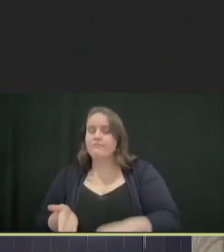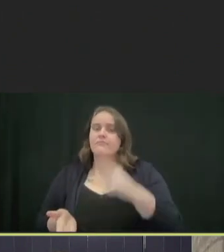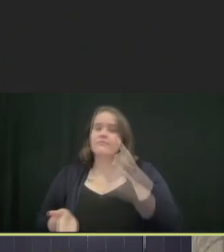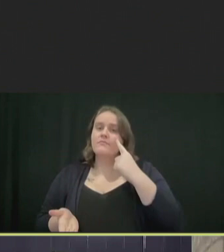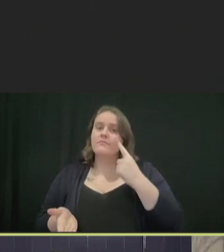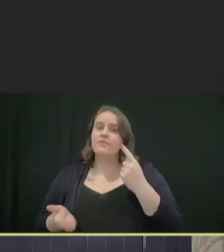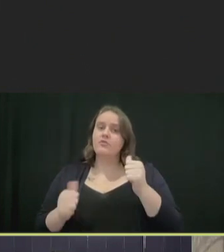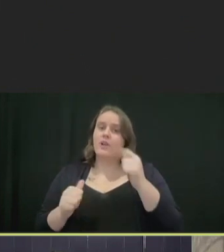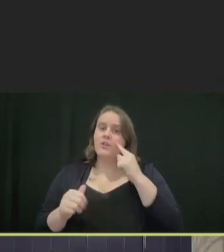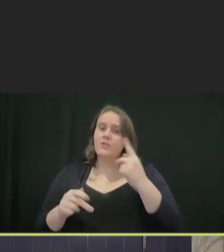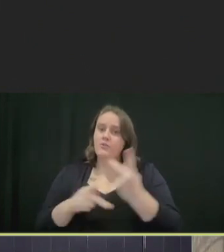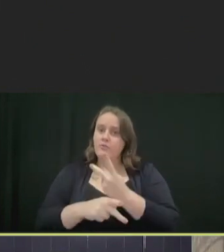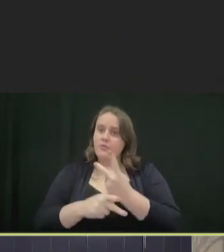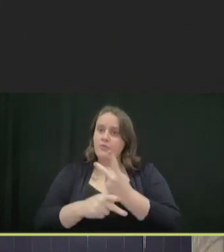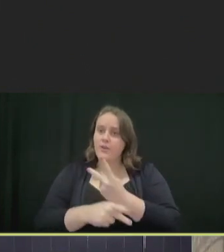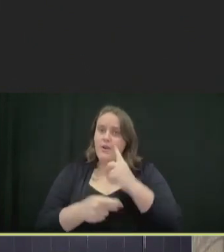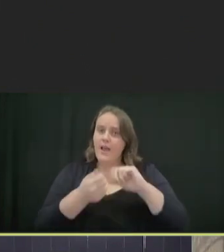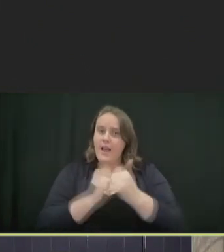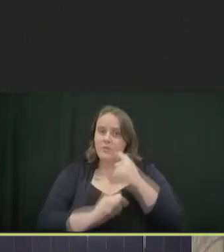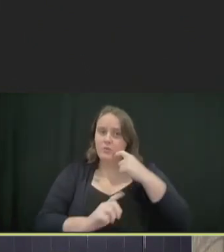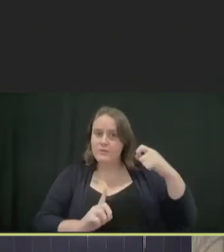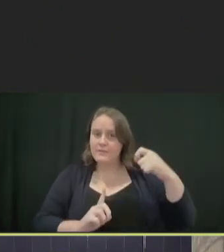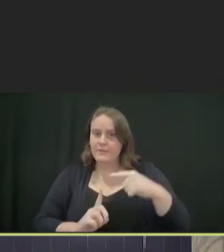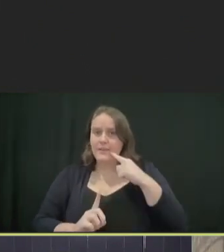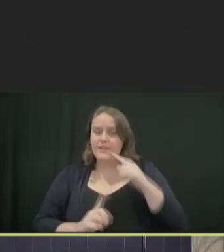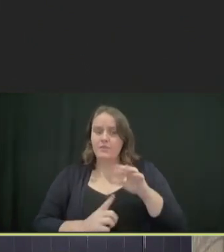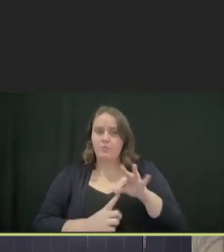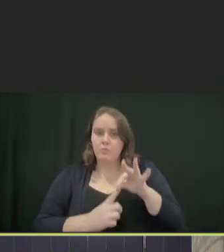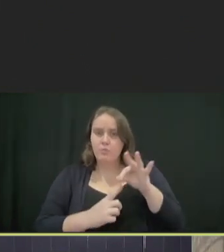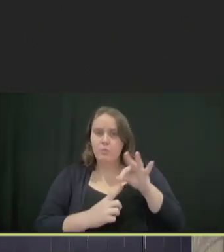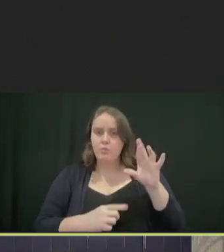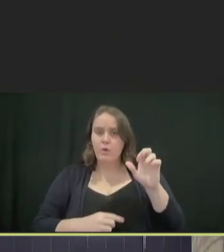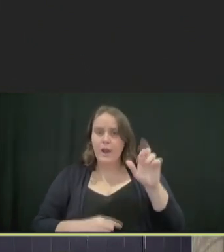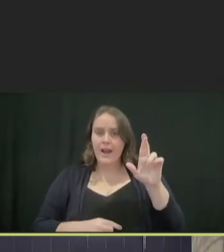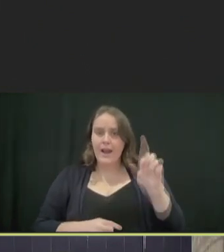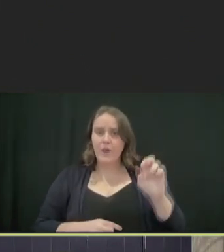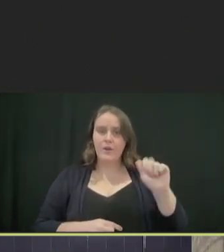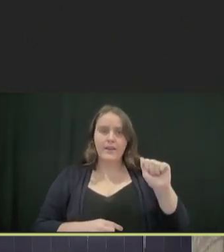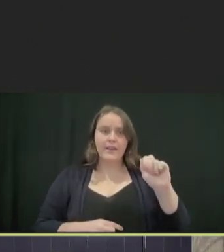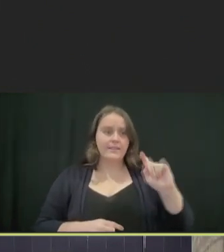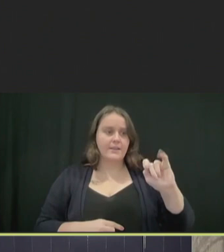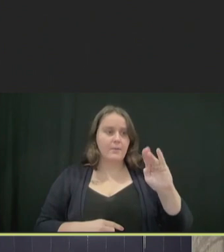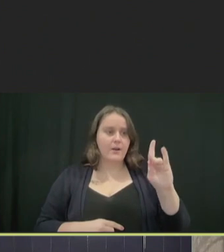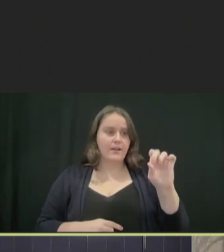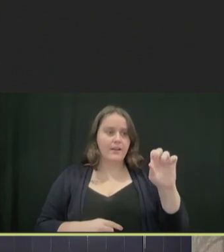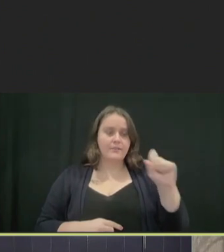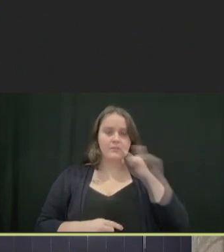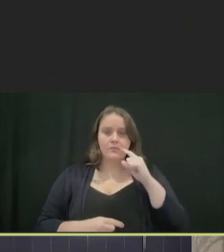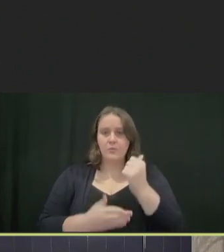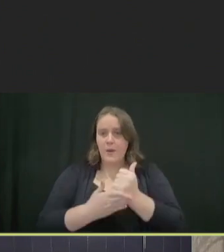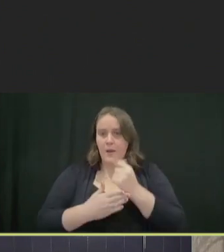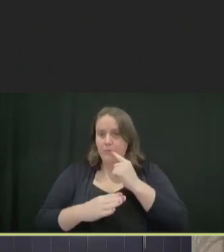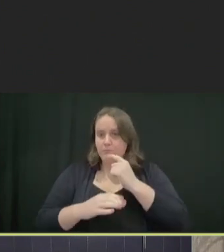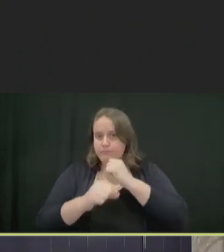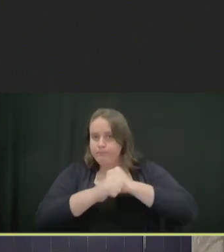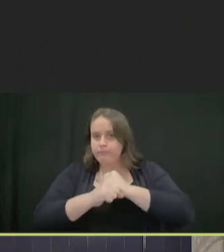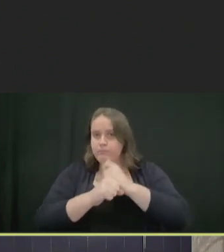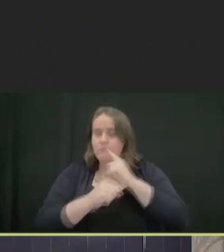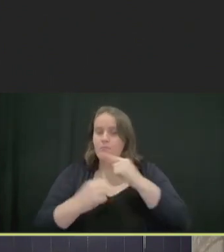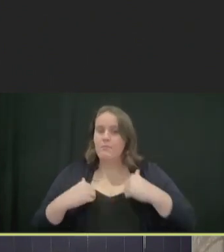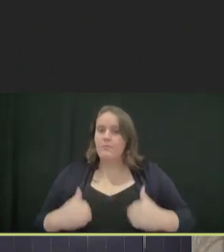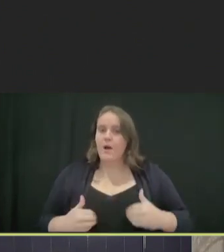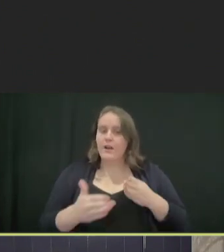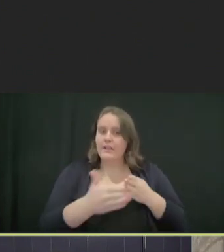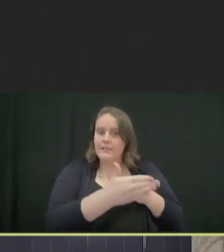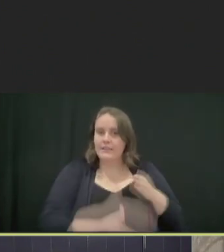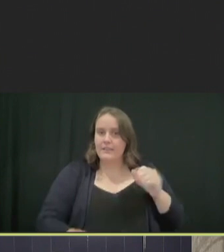prevent HIV. Our speakers include Dr. James Kublin from the HIV Vaccine Trials Network, Dr. William